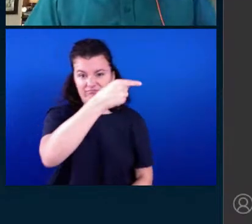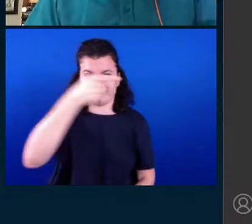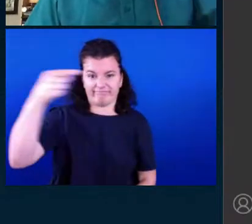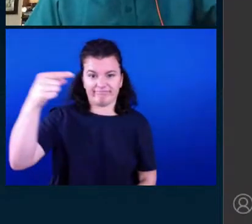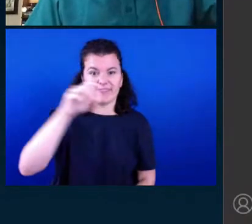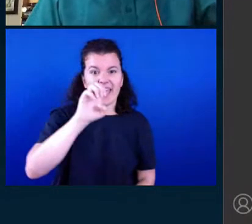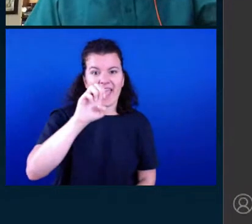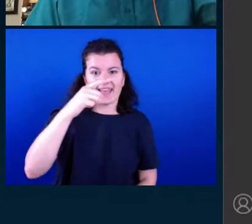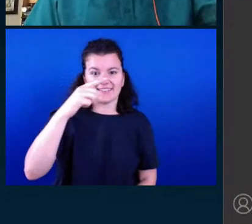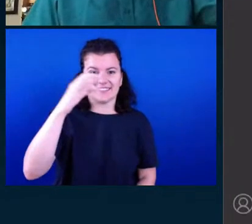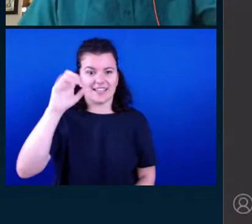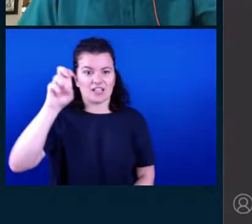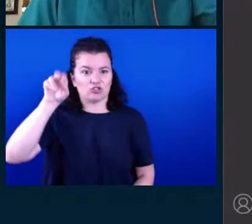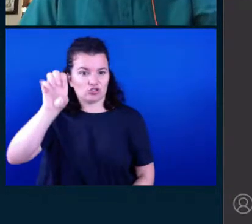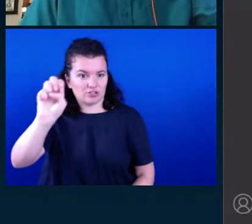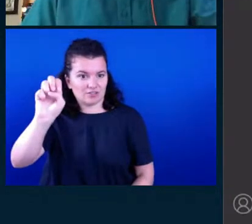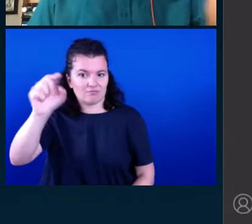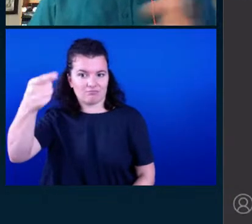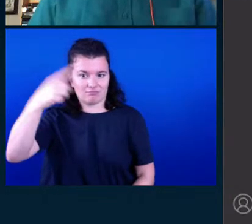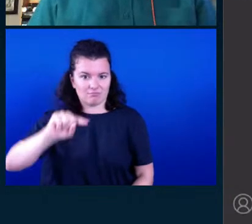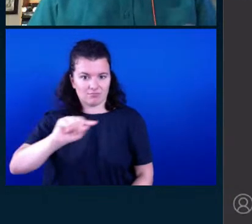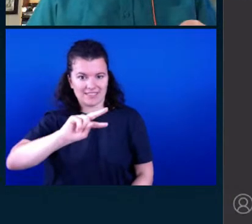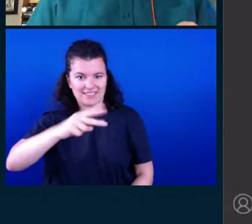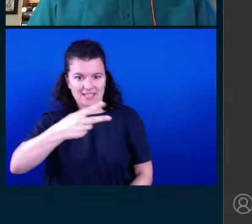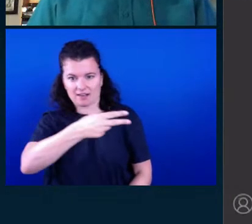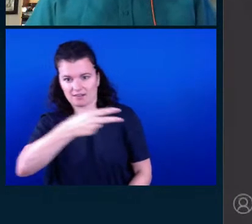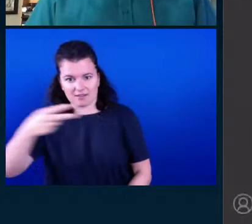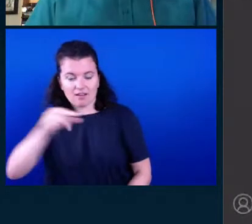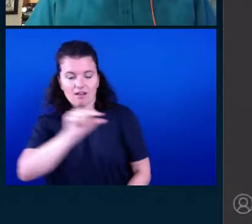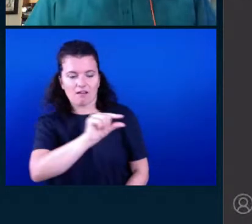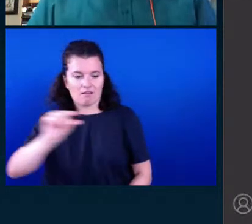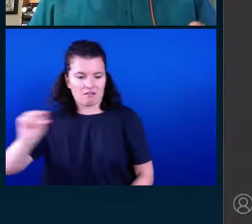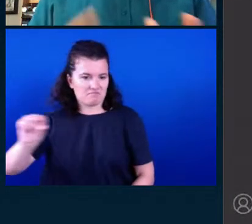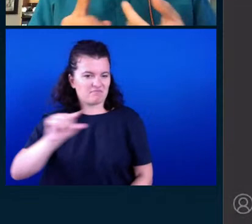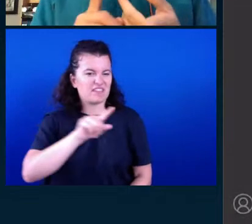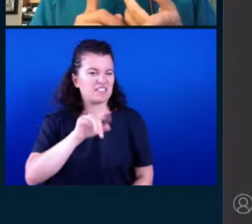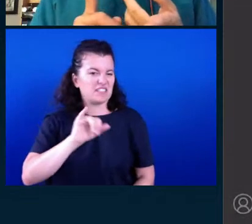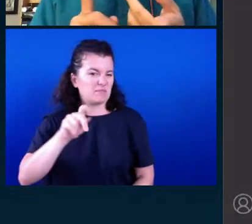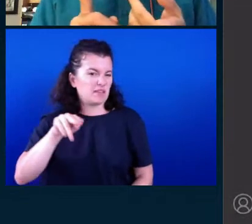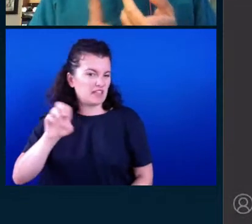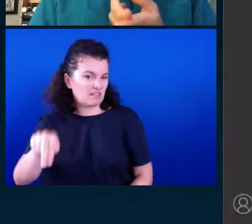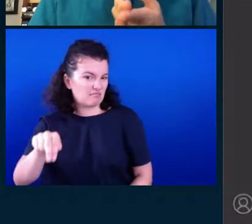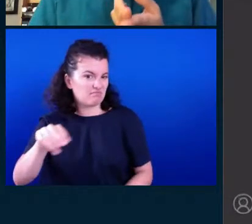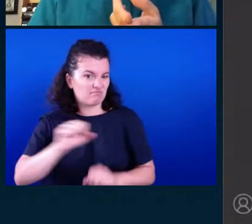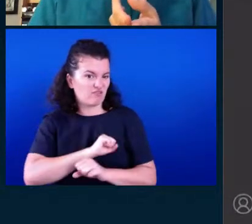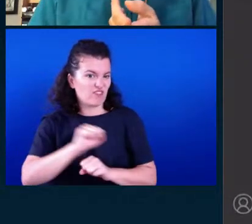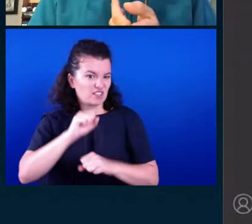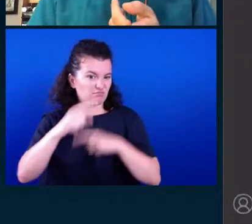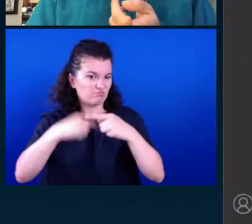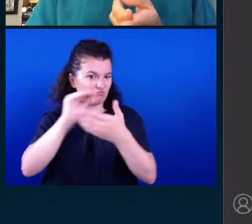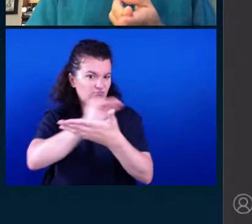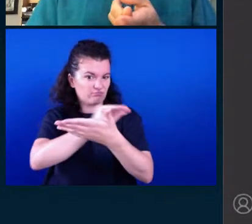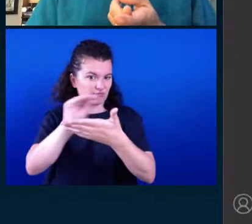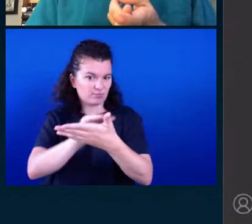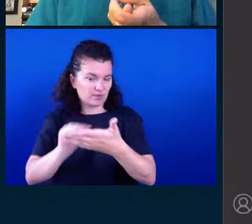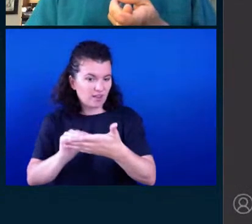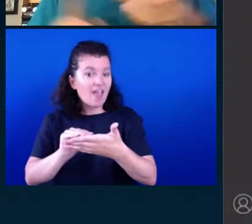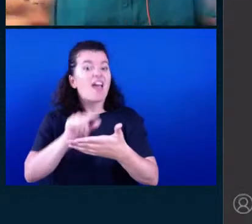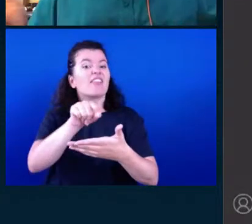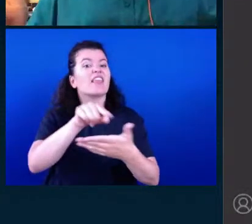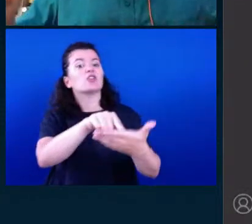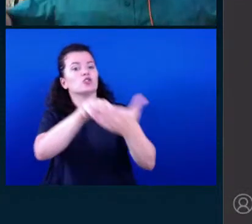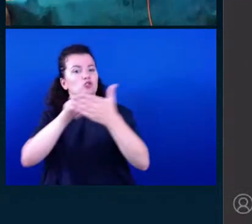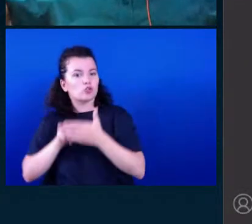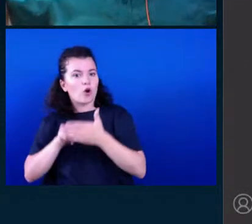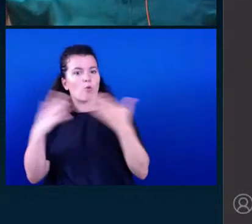really cool here, you'll see in my console log here, is it's actually pulling in Zipkin as a Docker image. So it's